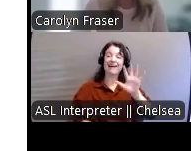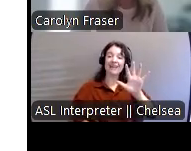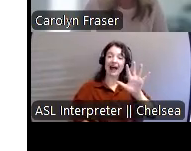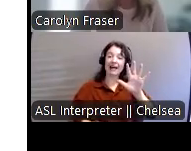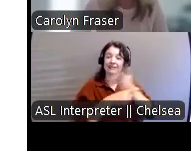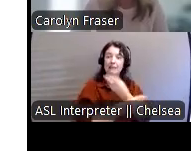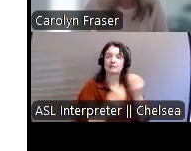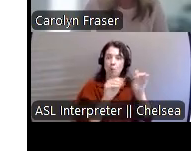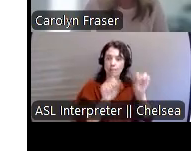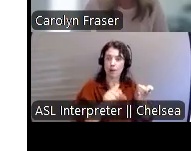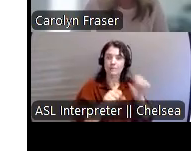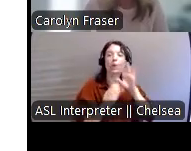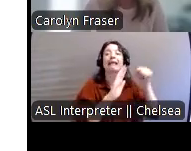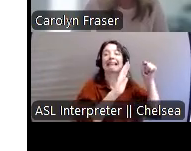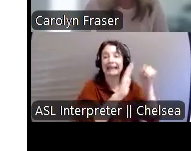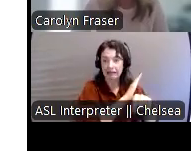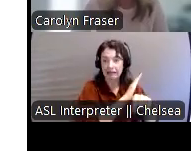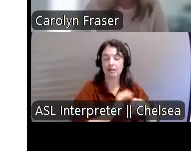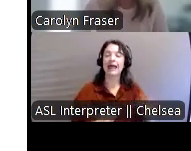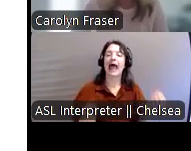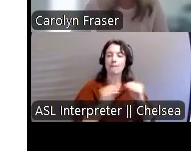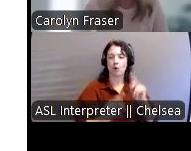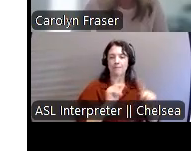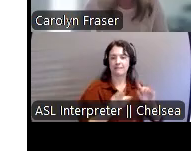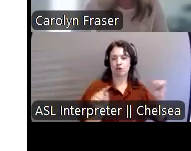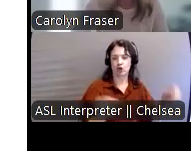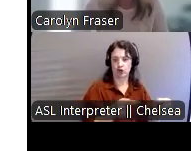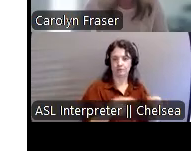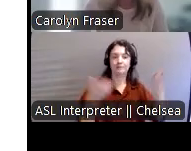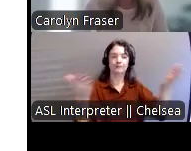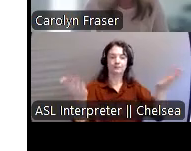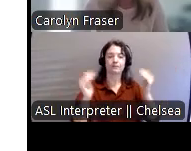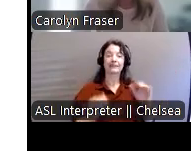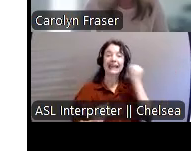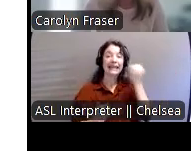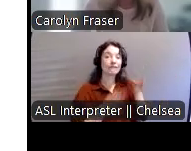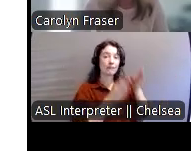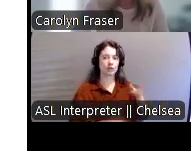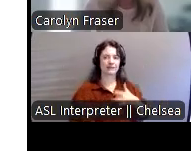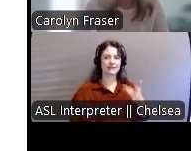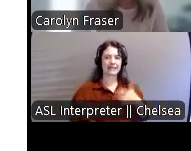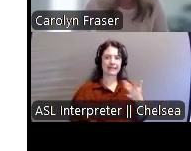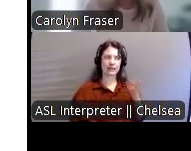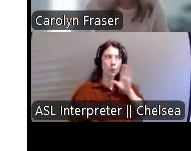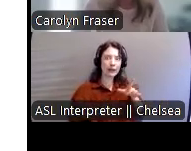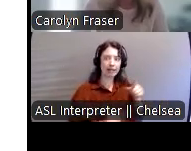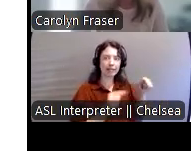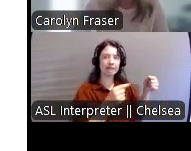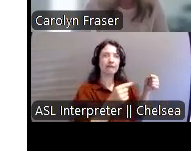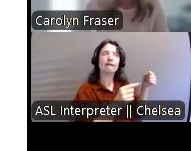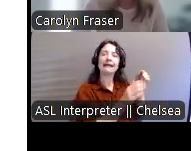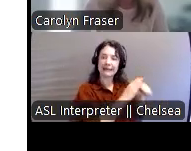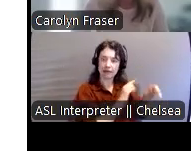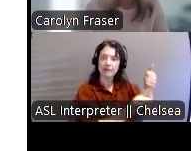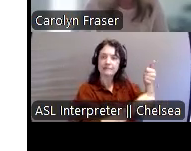victims. Access to firearms is also an important concern when someone is suicidal. Suicidality is an important risk